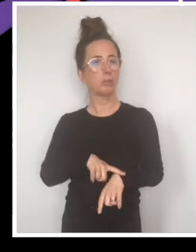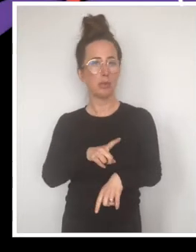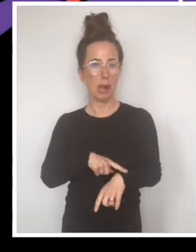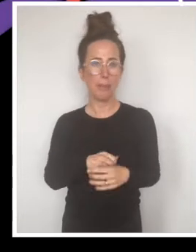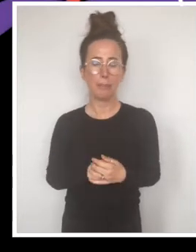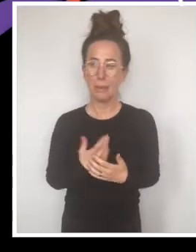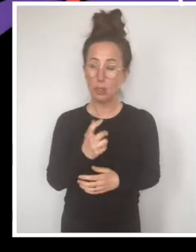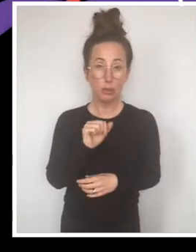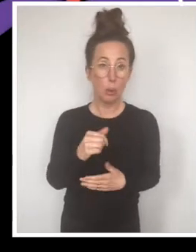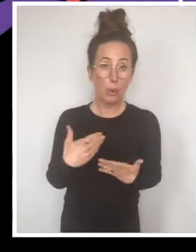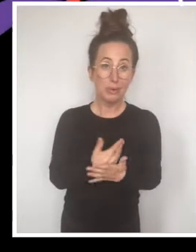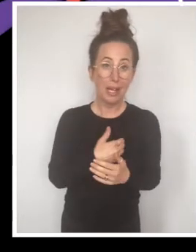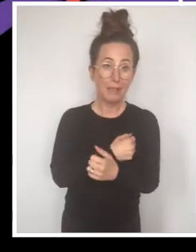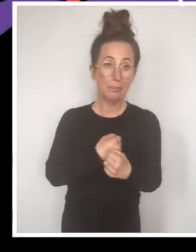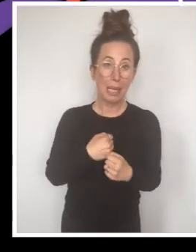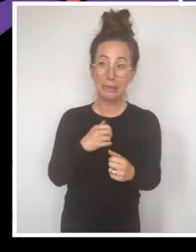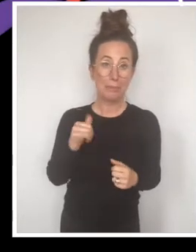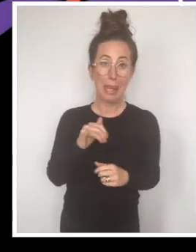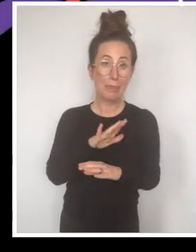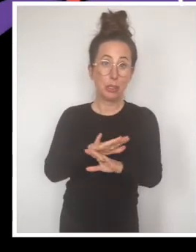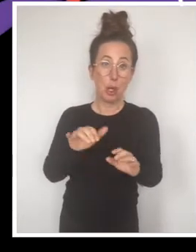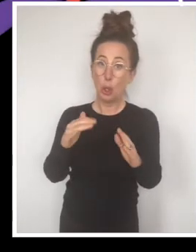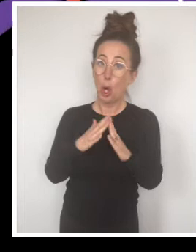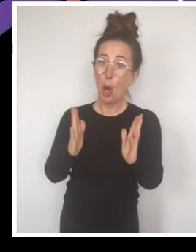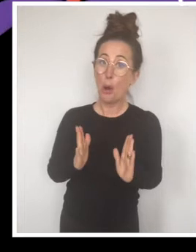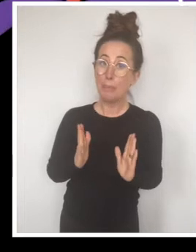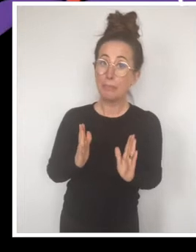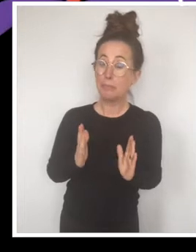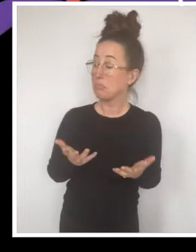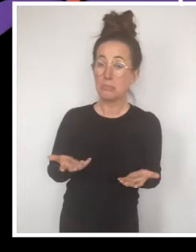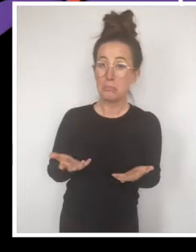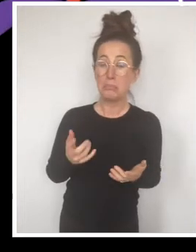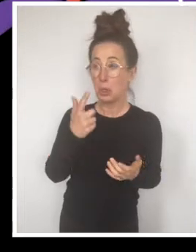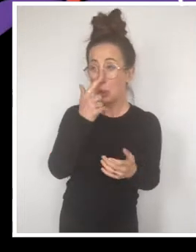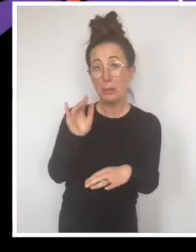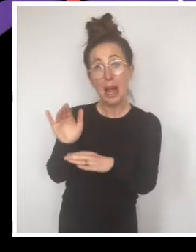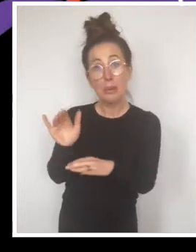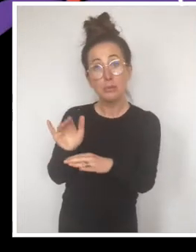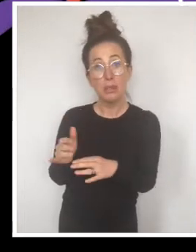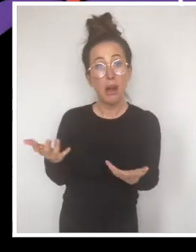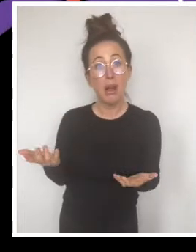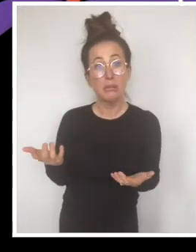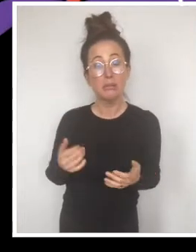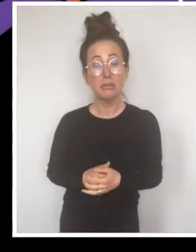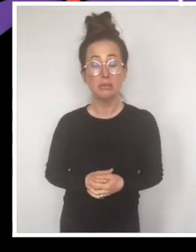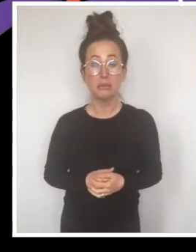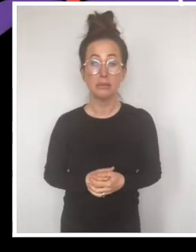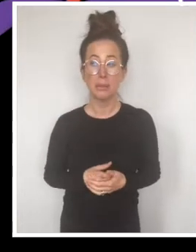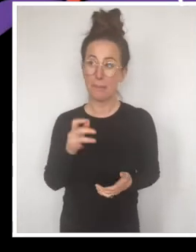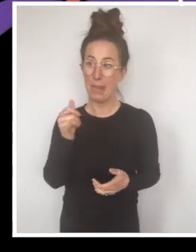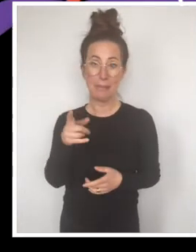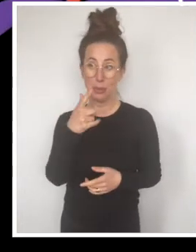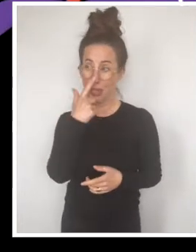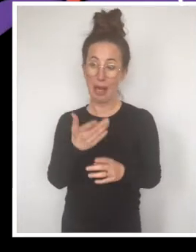your safe space might not actually be in your home. You might have a special place outdoors that you like to be.